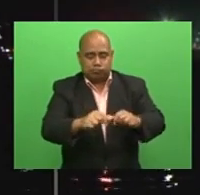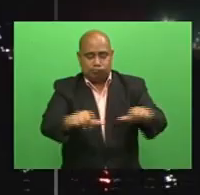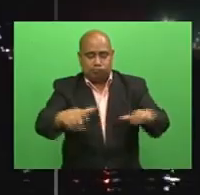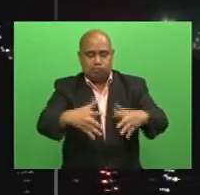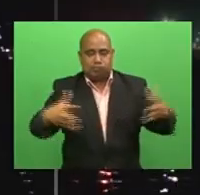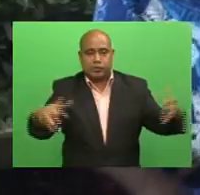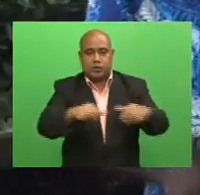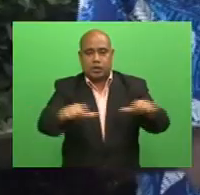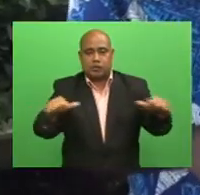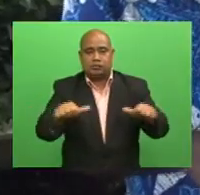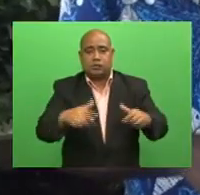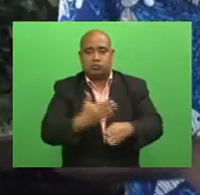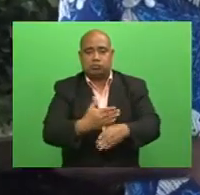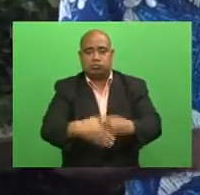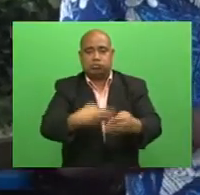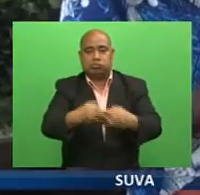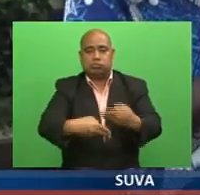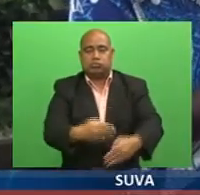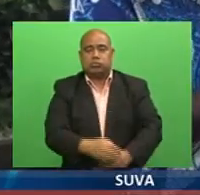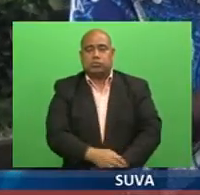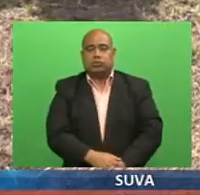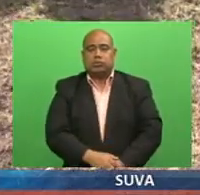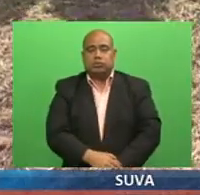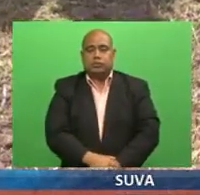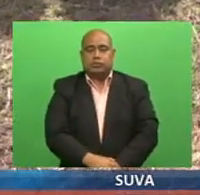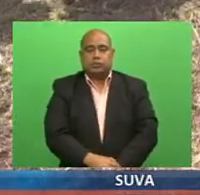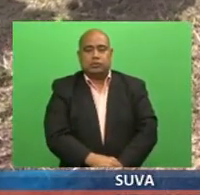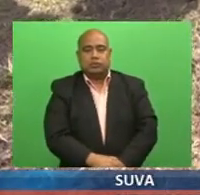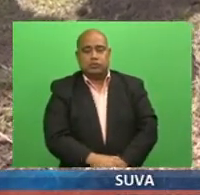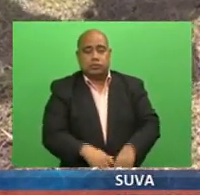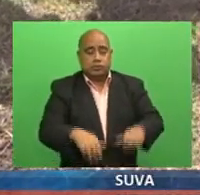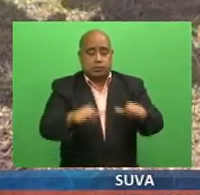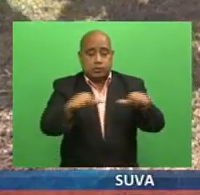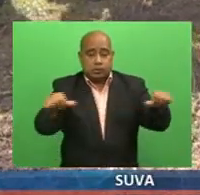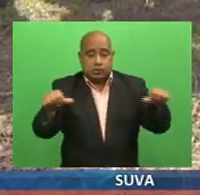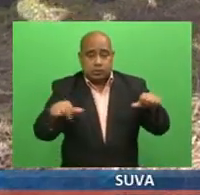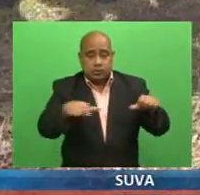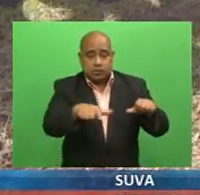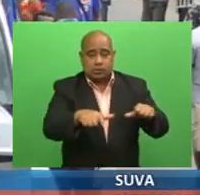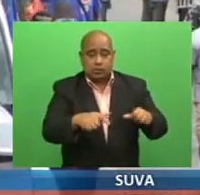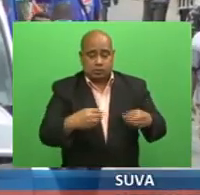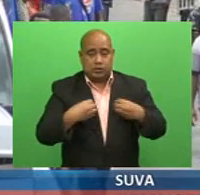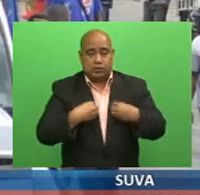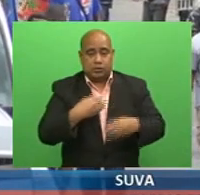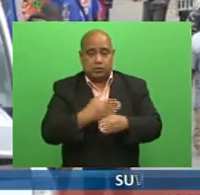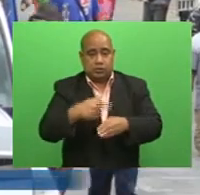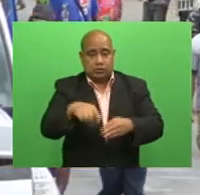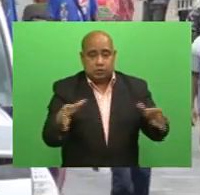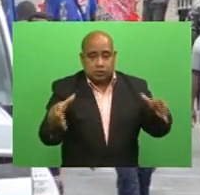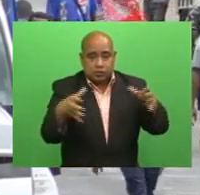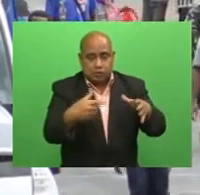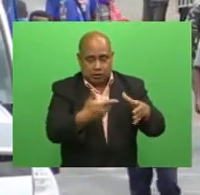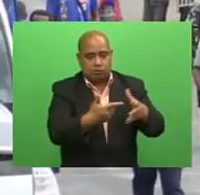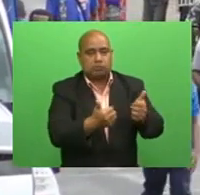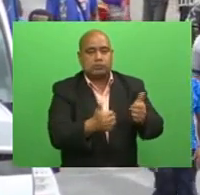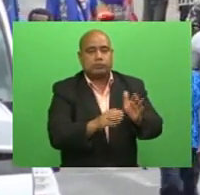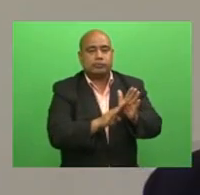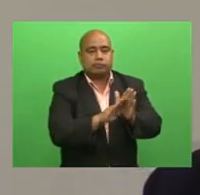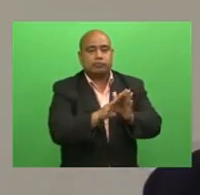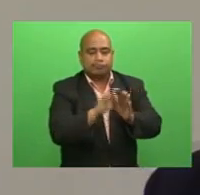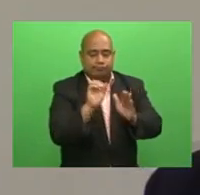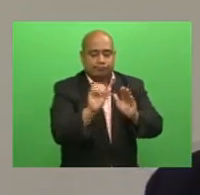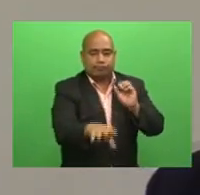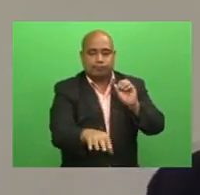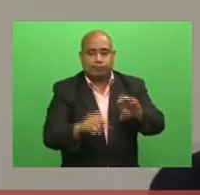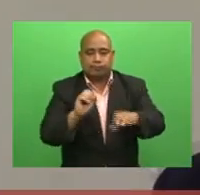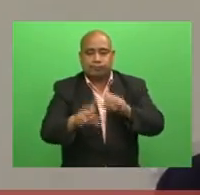reports. The agriculture industry is stepping up to increase its contribution to the economy. There's a lot of focus on crop